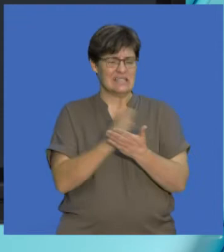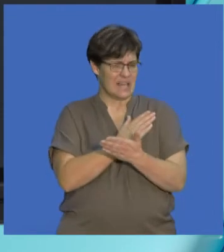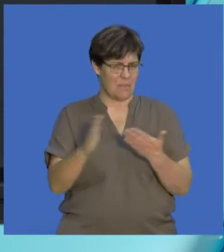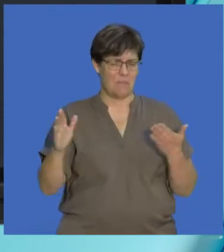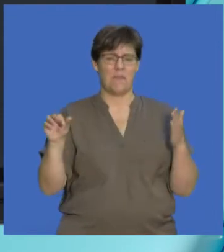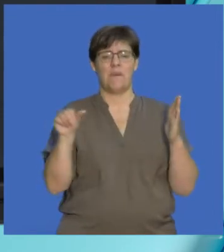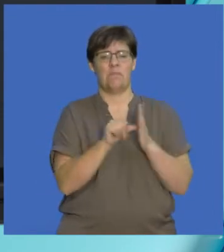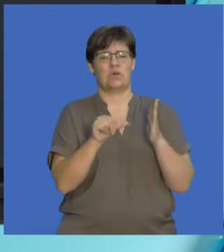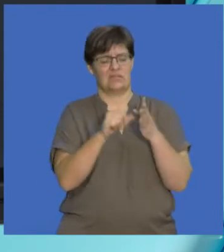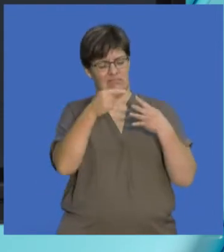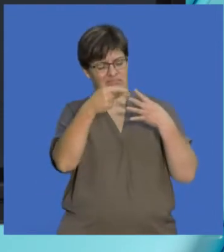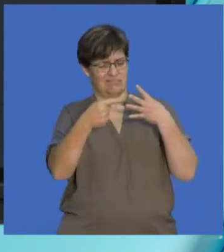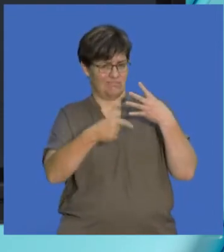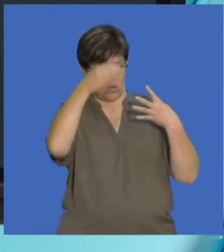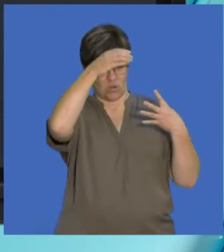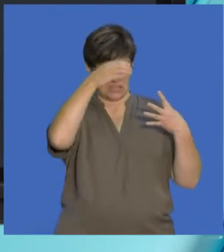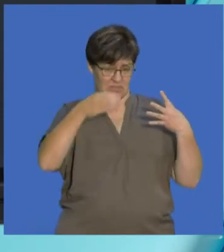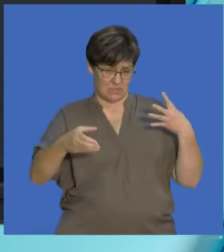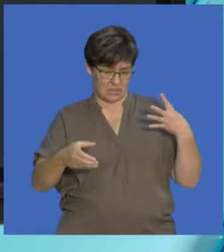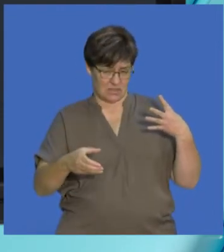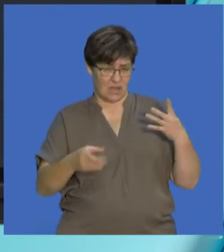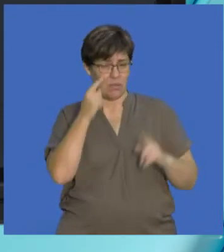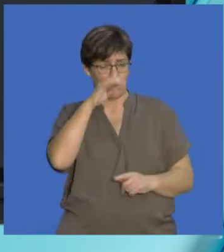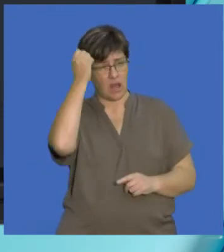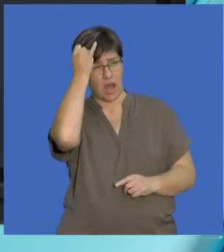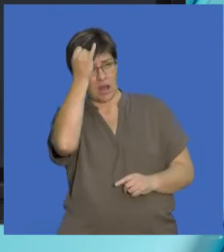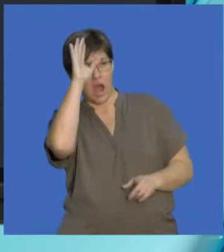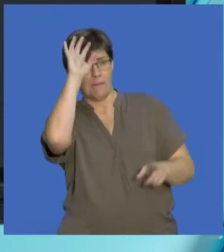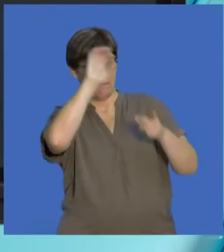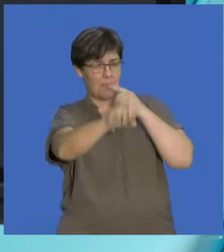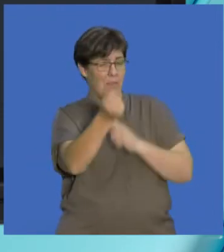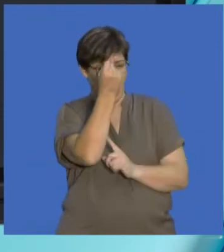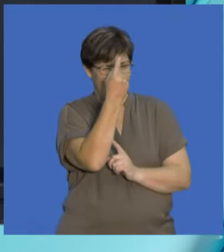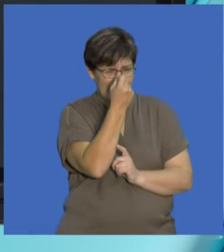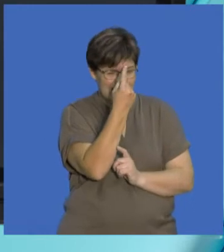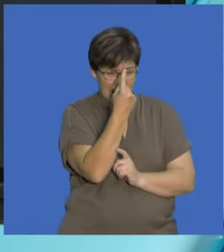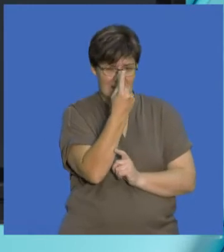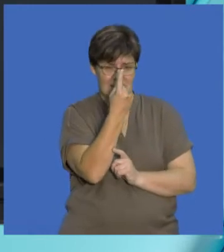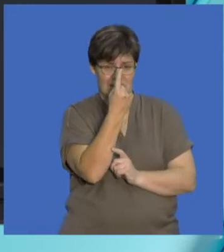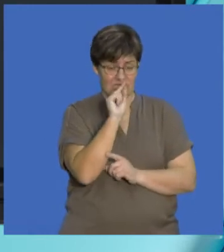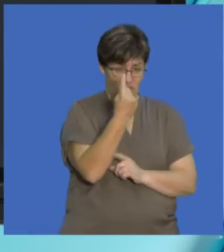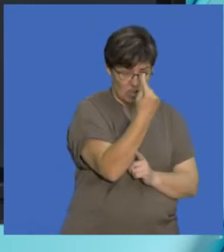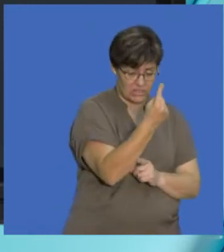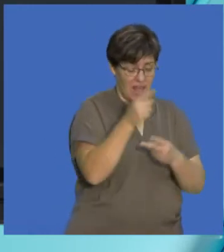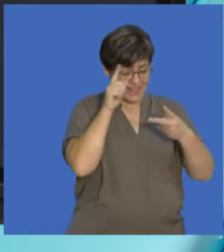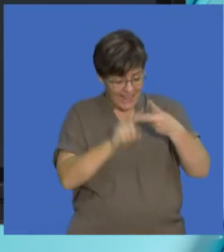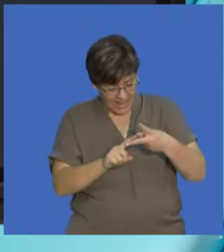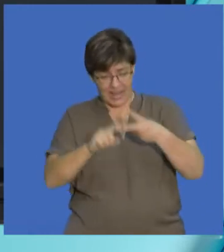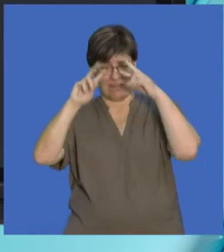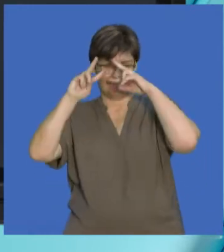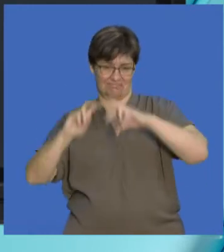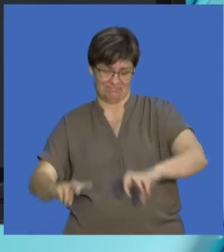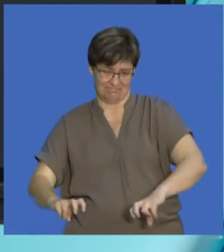important, you know, concepts or, you know, ideas that we need to understand before we even explore anything that has to do with